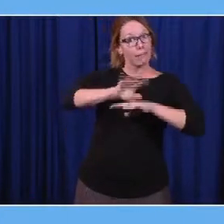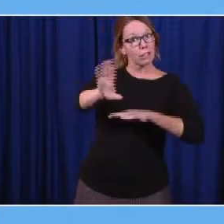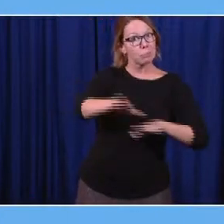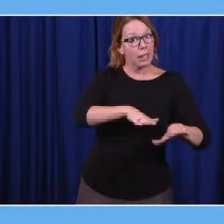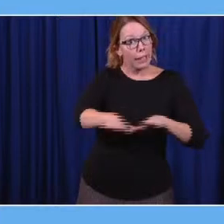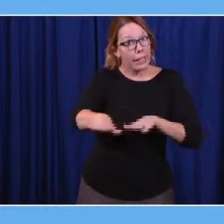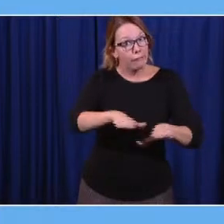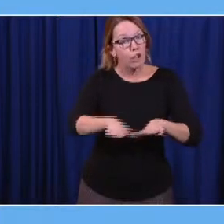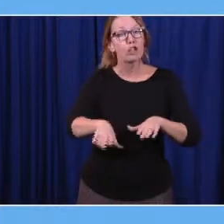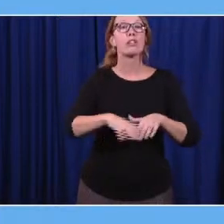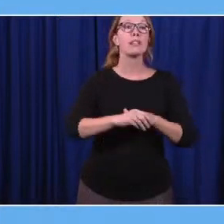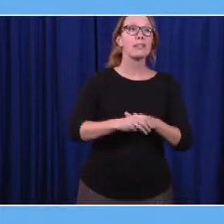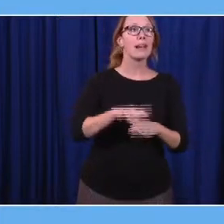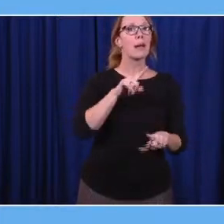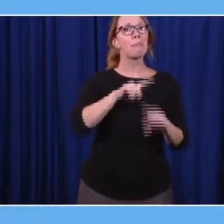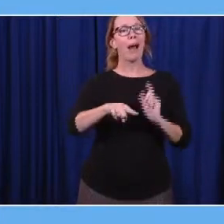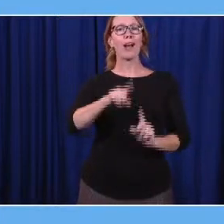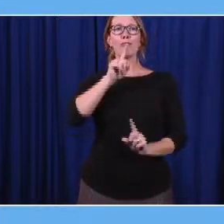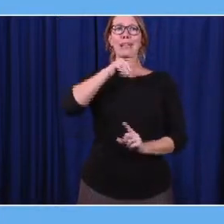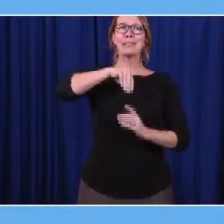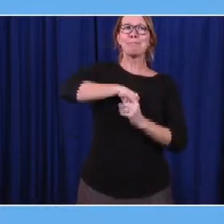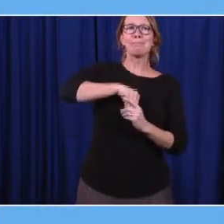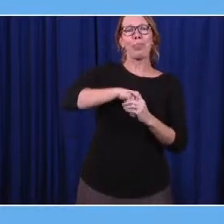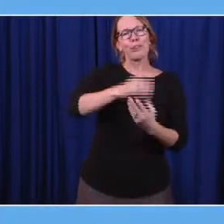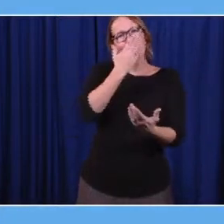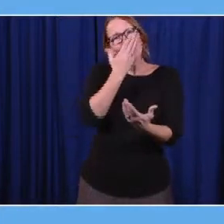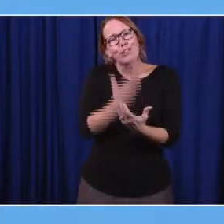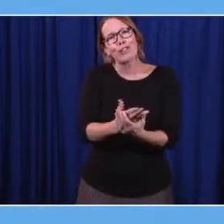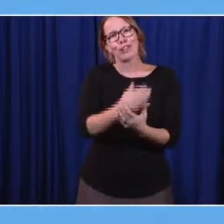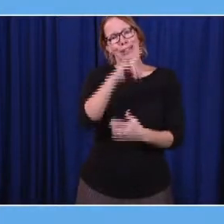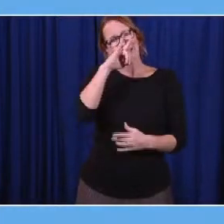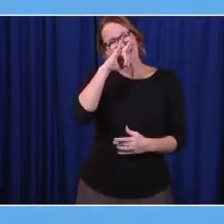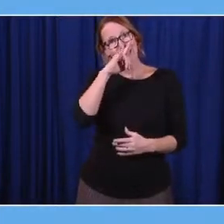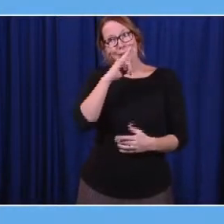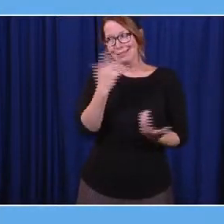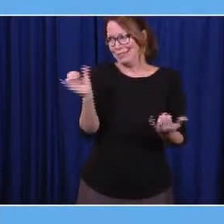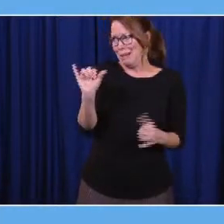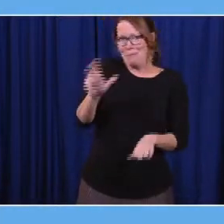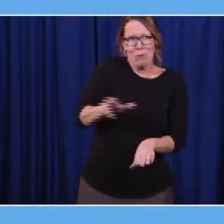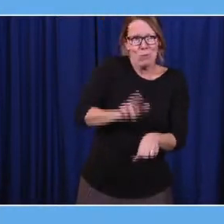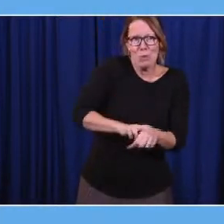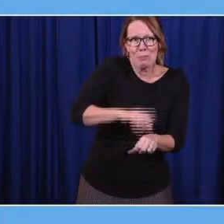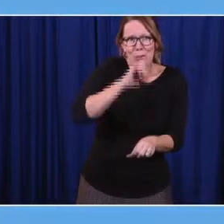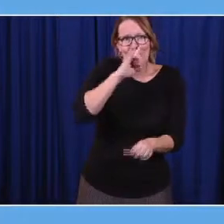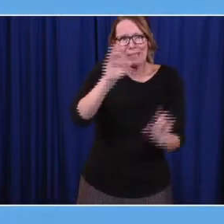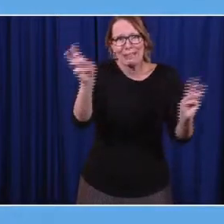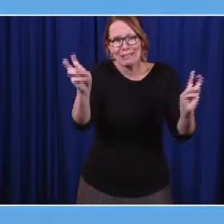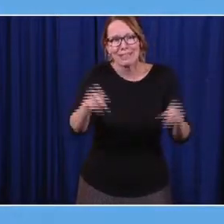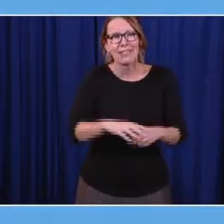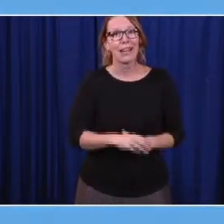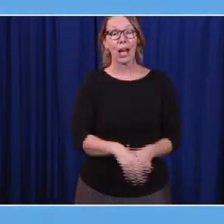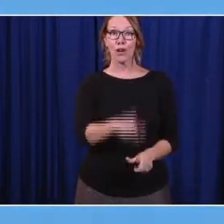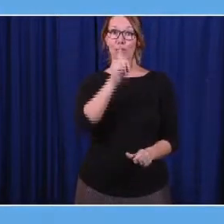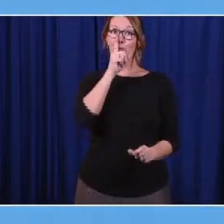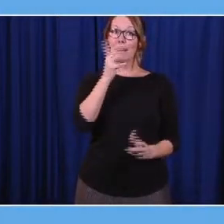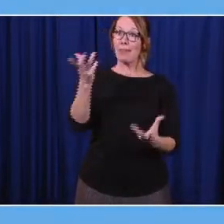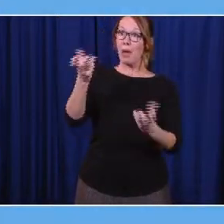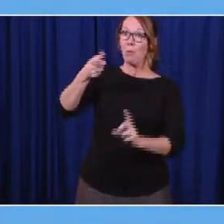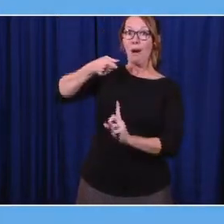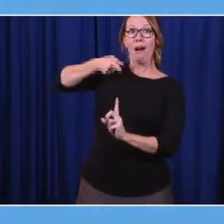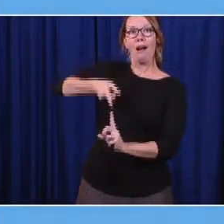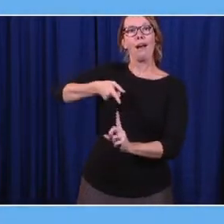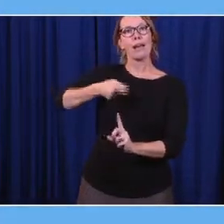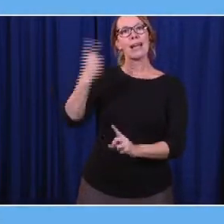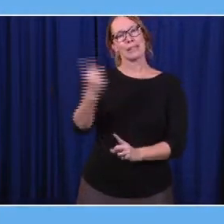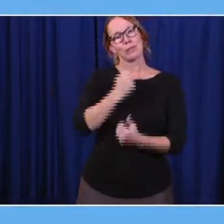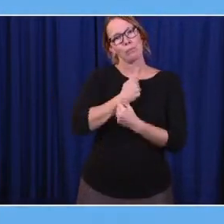behaviors. But they're good kids. They're just like normal kids. And at the end of the day, all they really want is a family to love